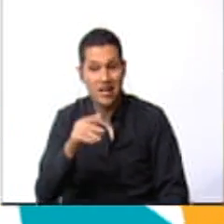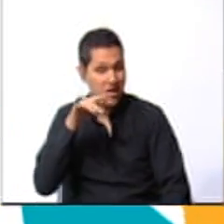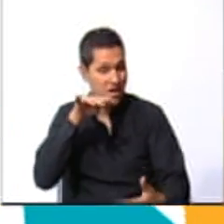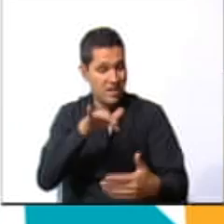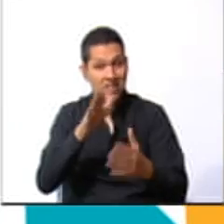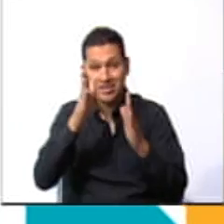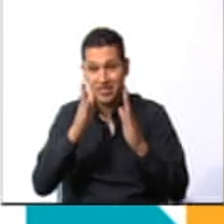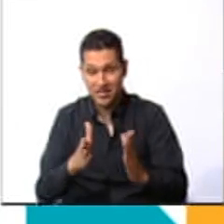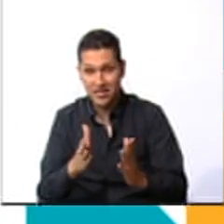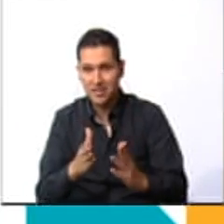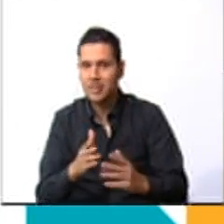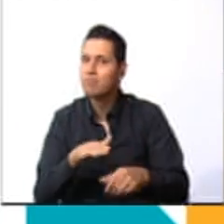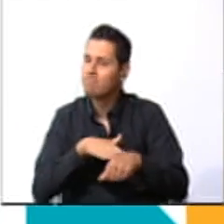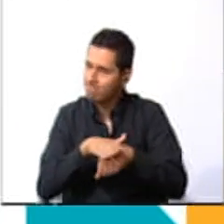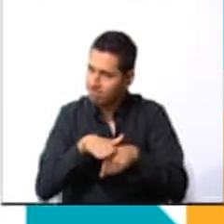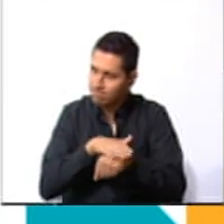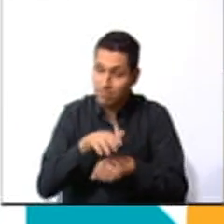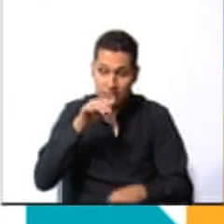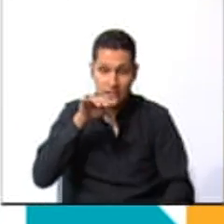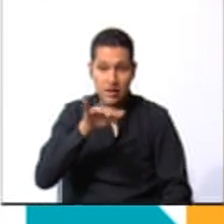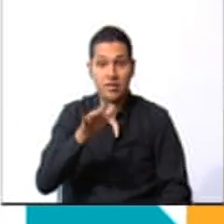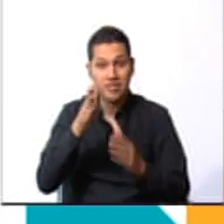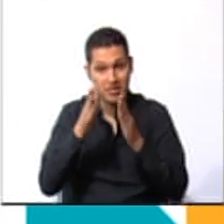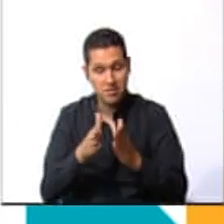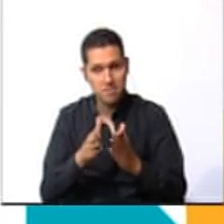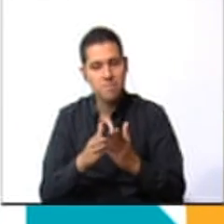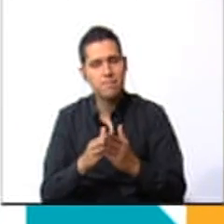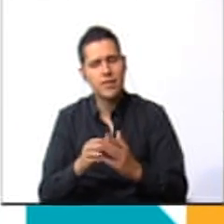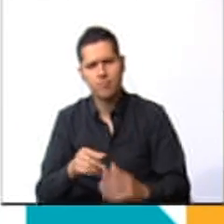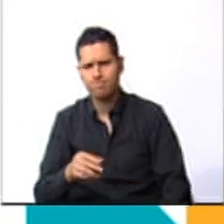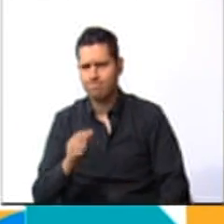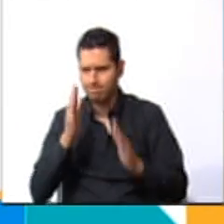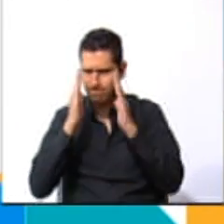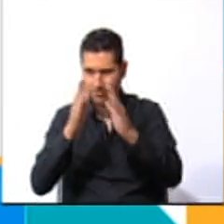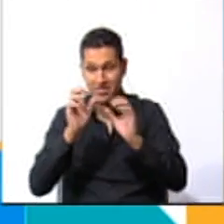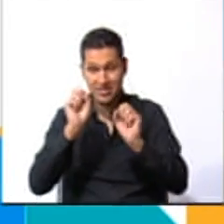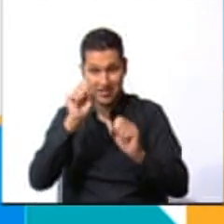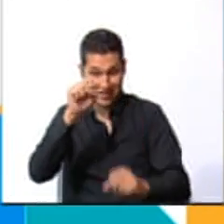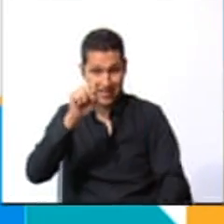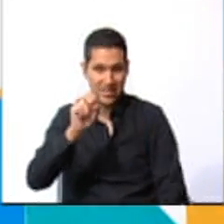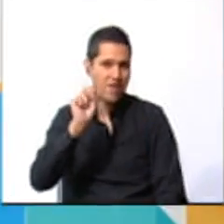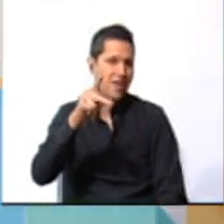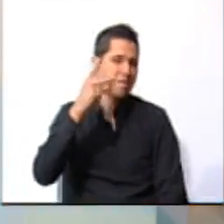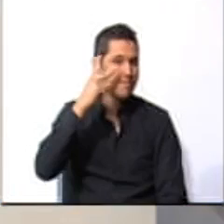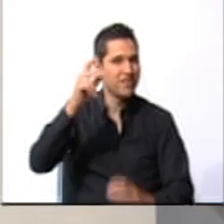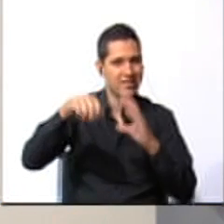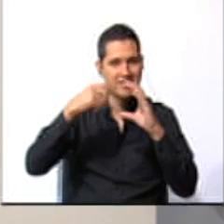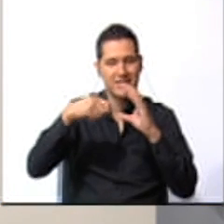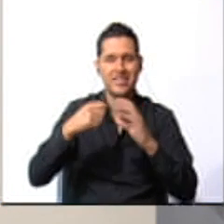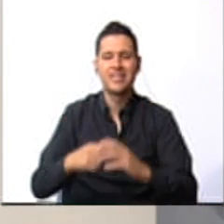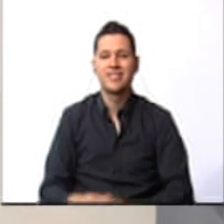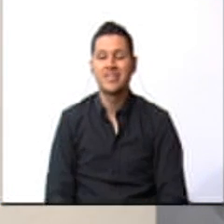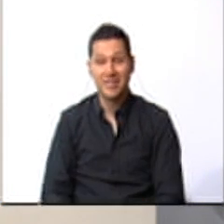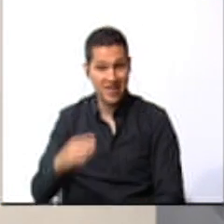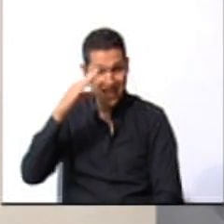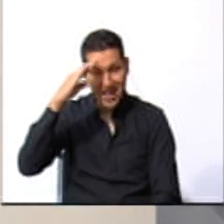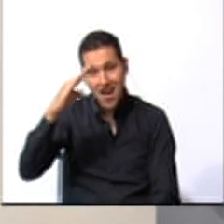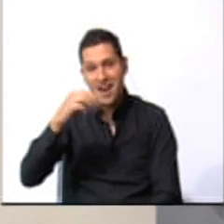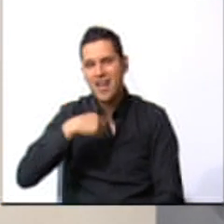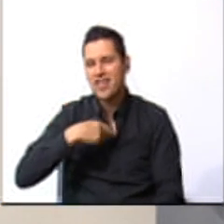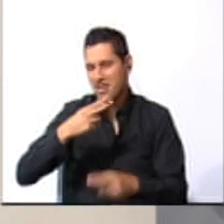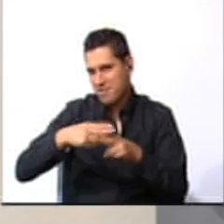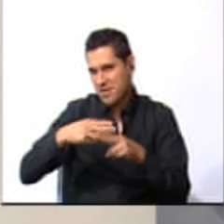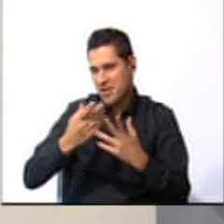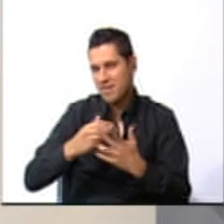the question, where is? Let's watch the video. Hi, my name